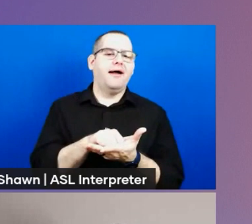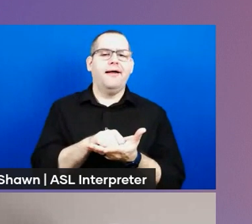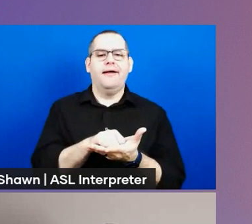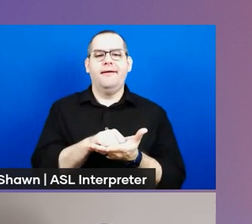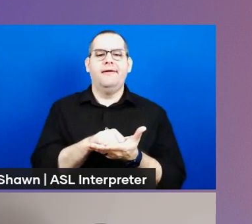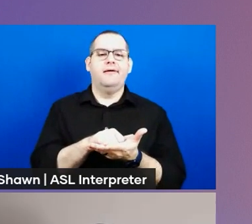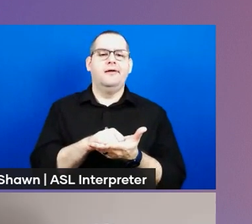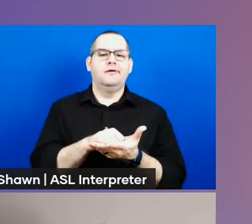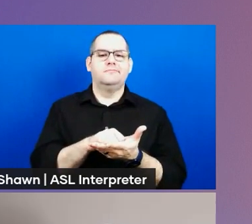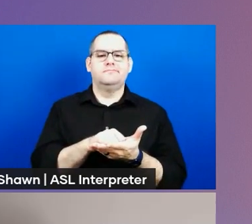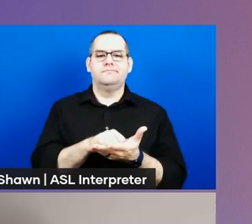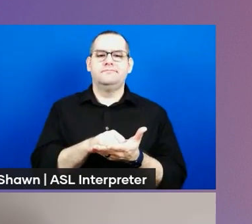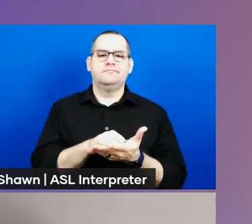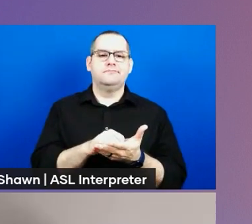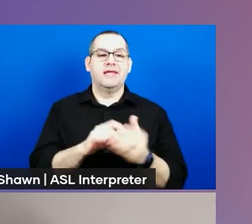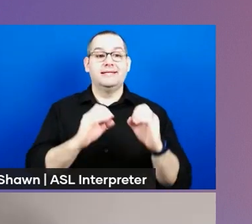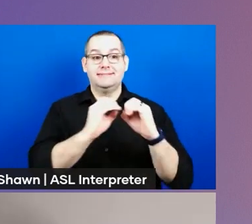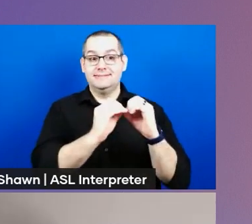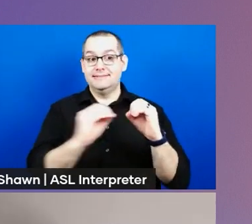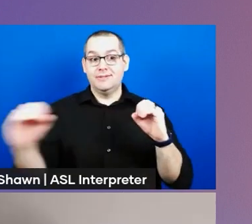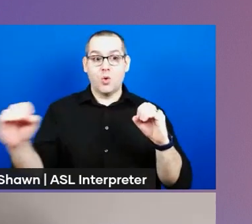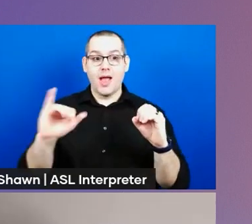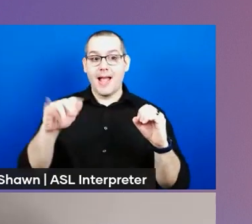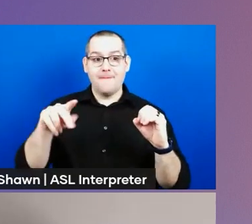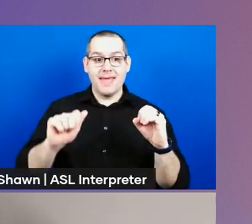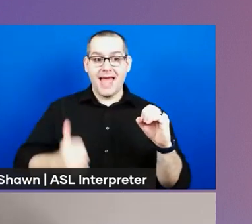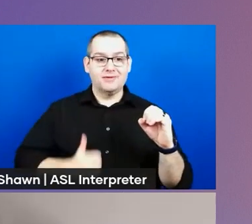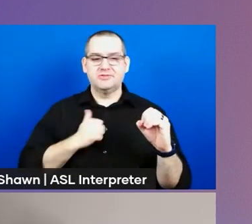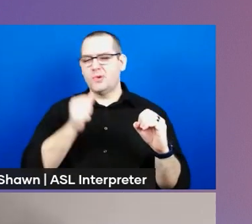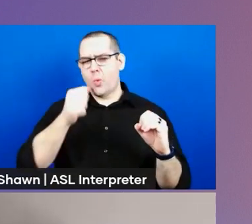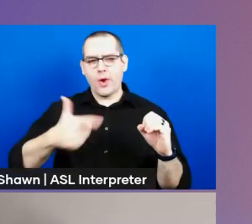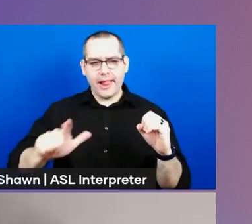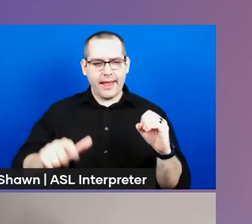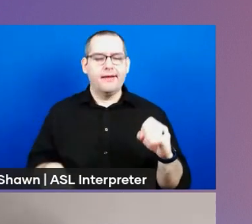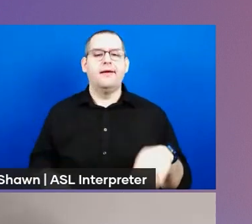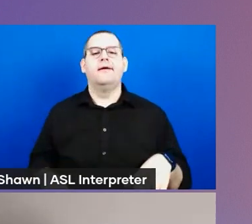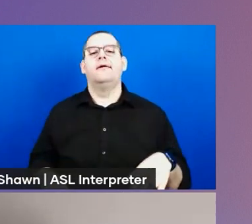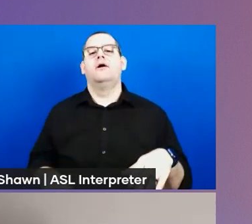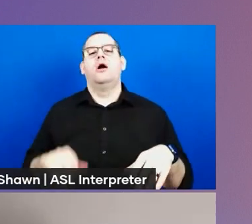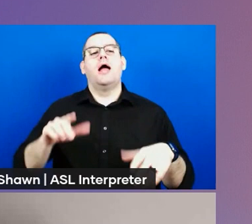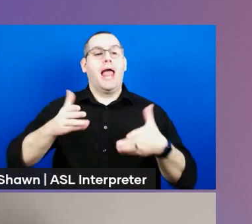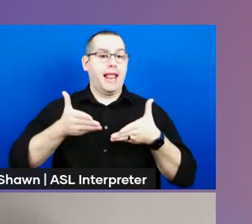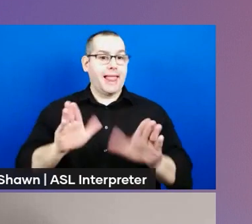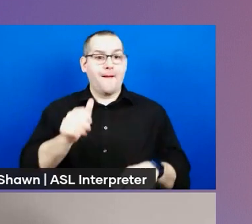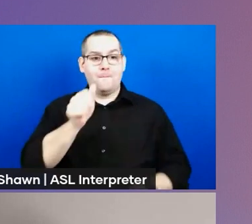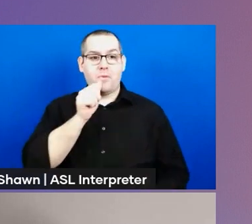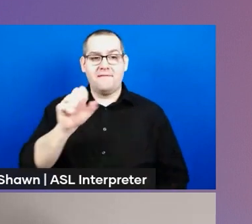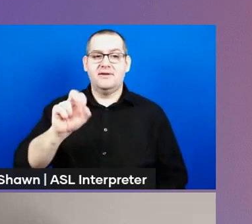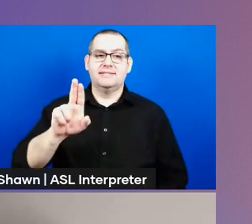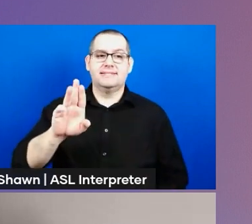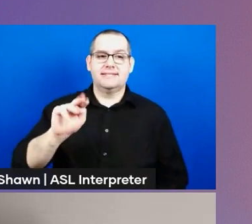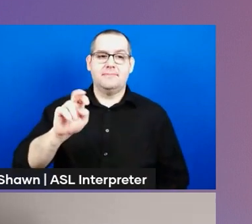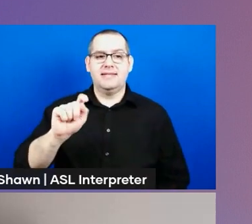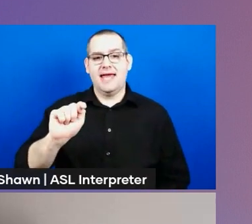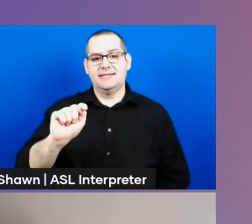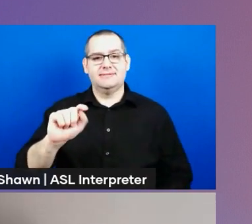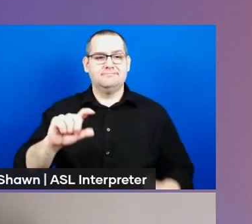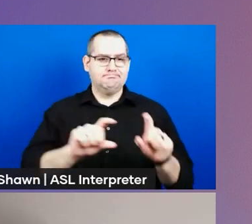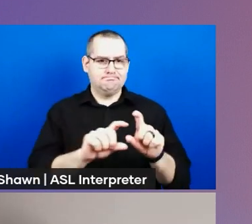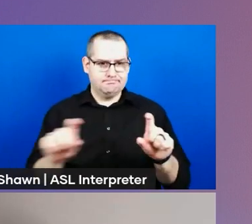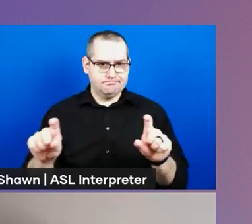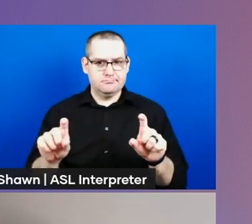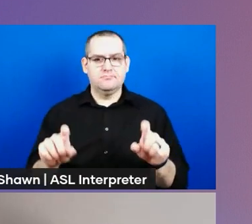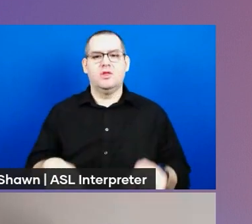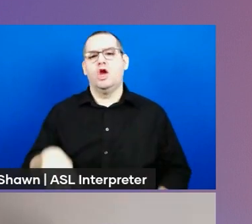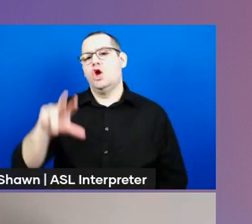all zero IP address. We're going to be looking for, we're going to allow private subnets instead. And then the no deploys